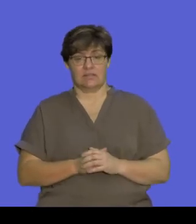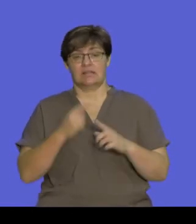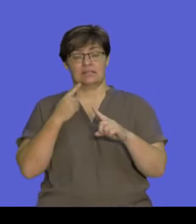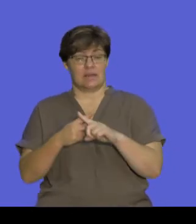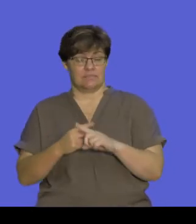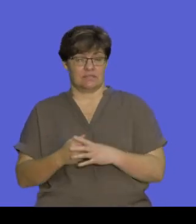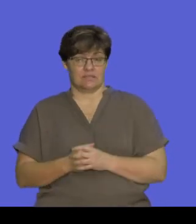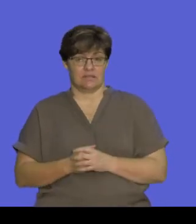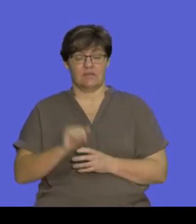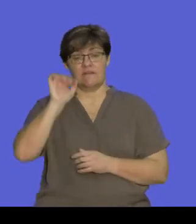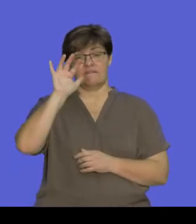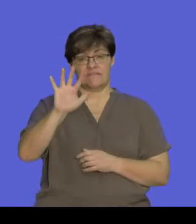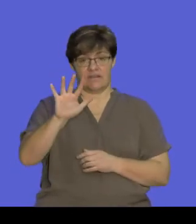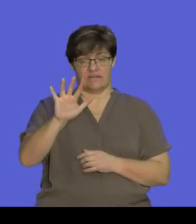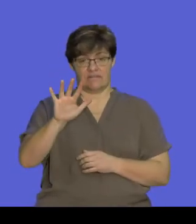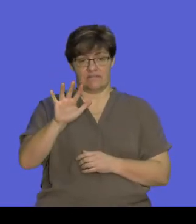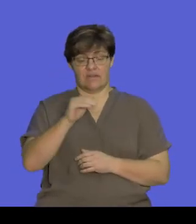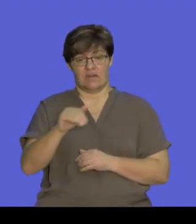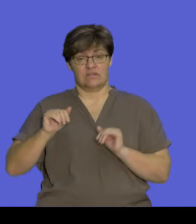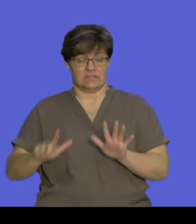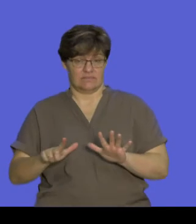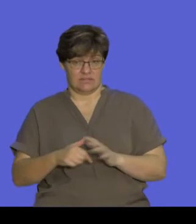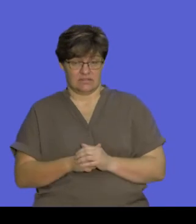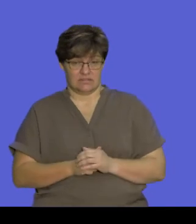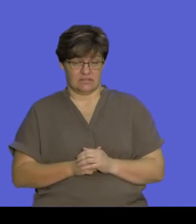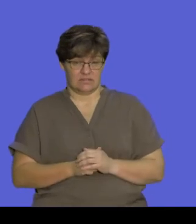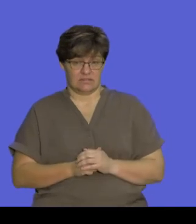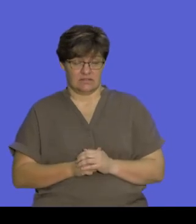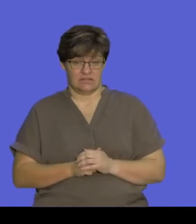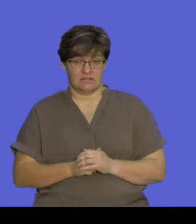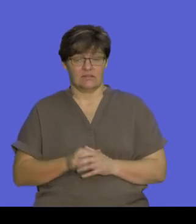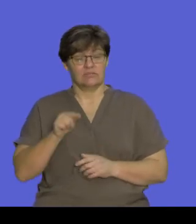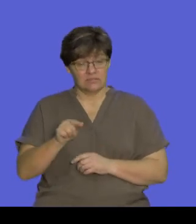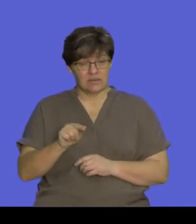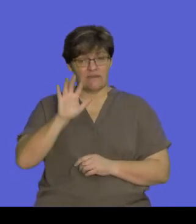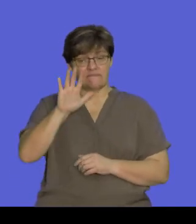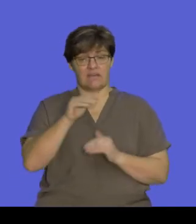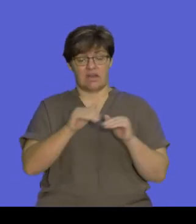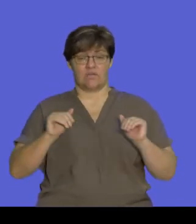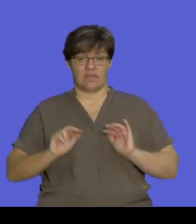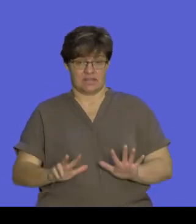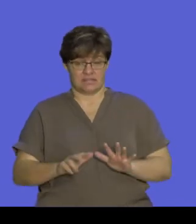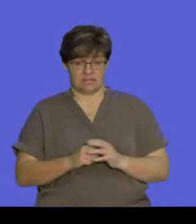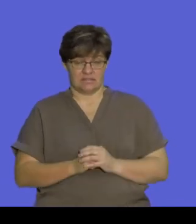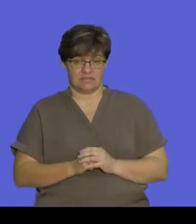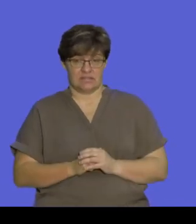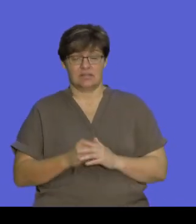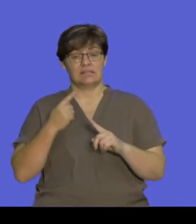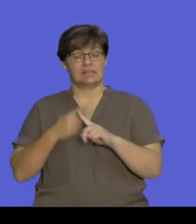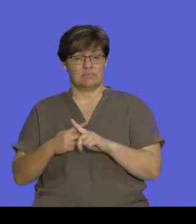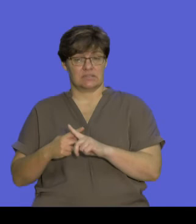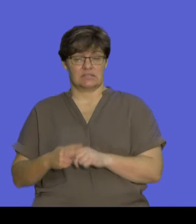multiplied by 5/7. This one is going to be 5/8 multiplied